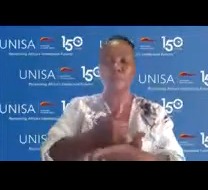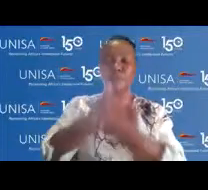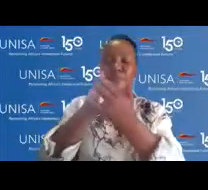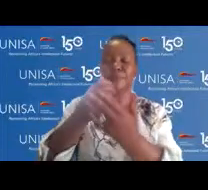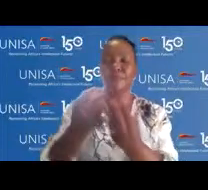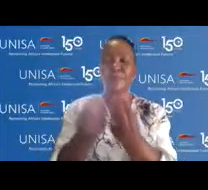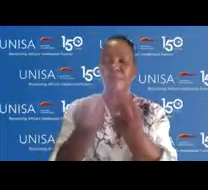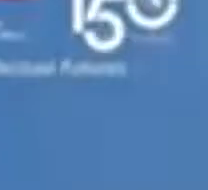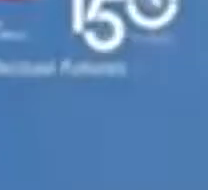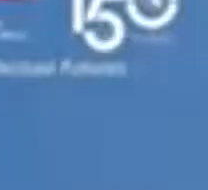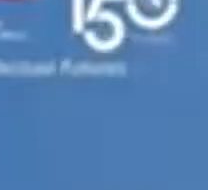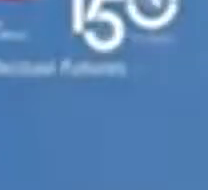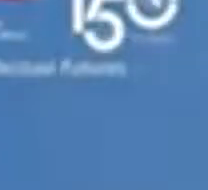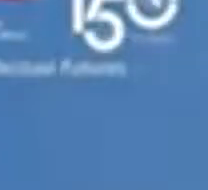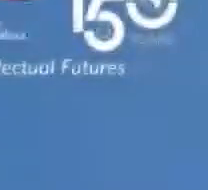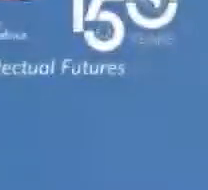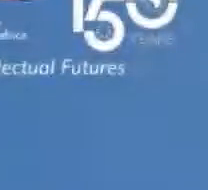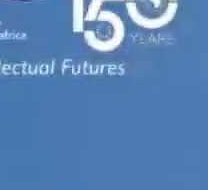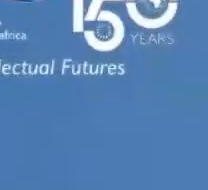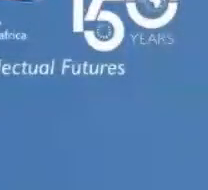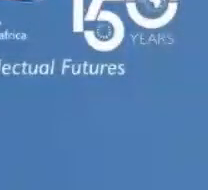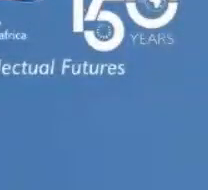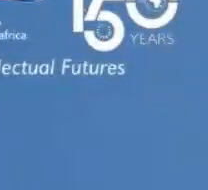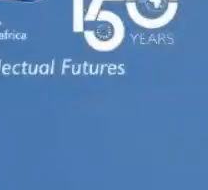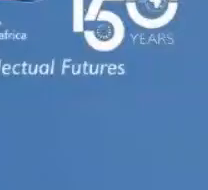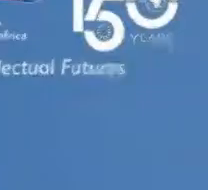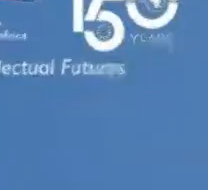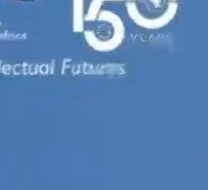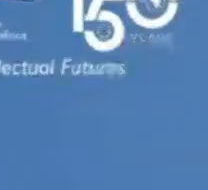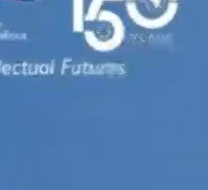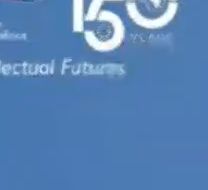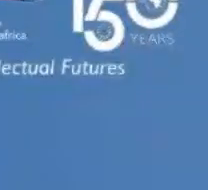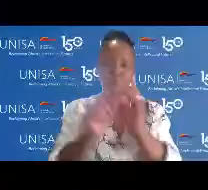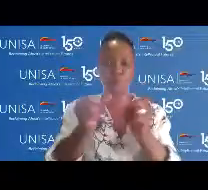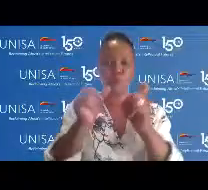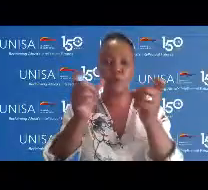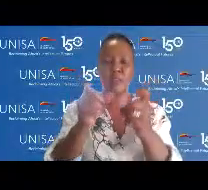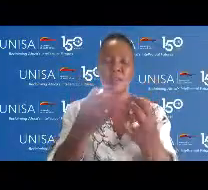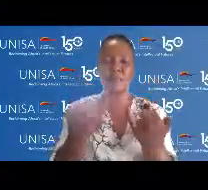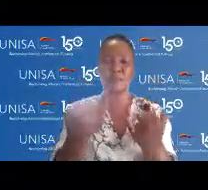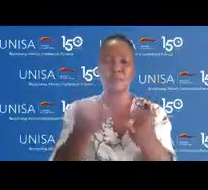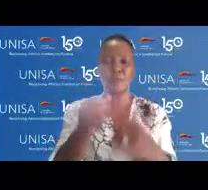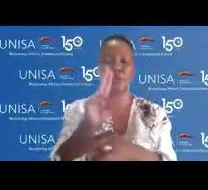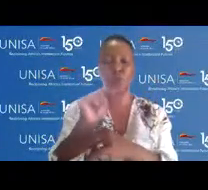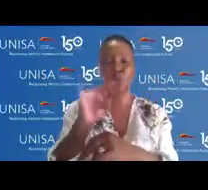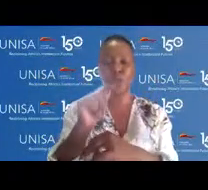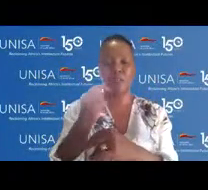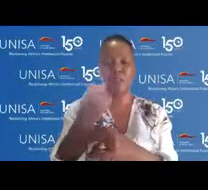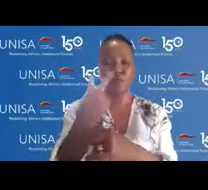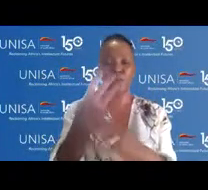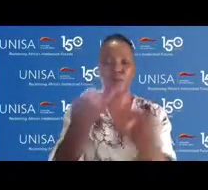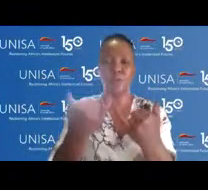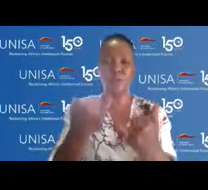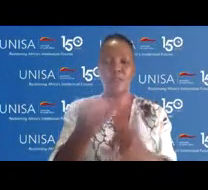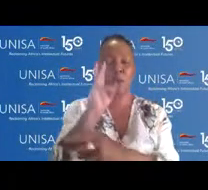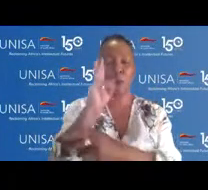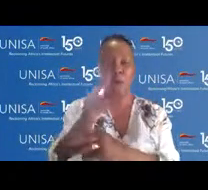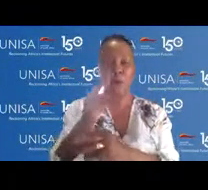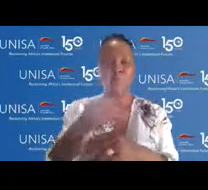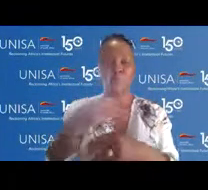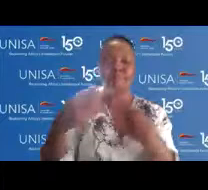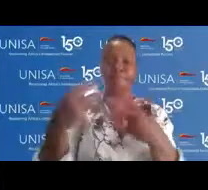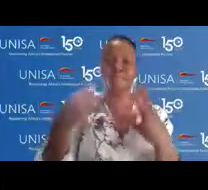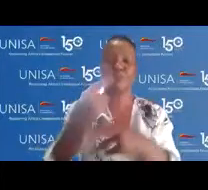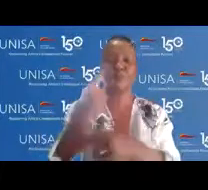continue. Let me share my screen from my side quickly. Okay, so we are tackling Unit 2 today, so we are going to be dealing with some nice technical